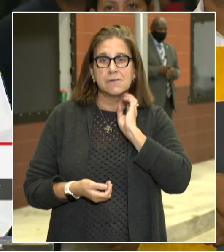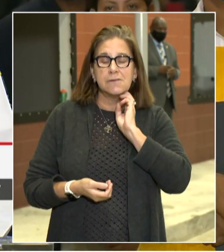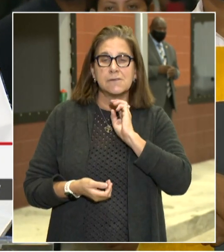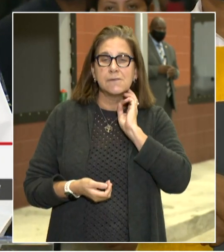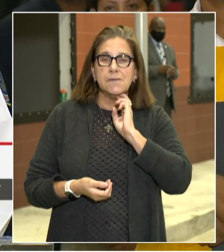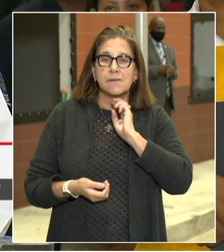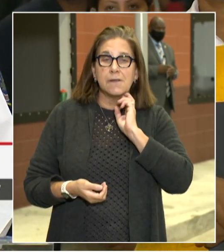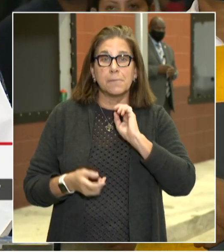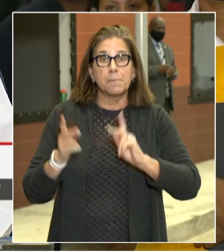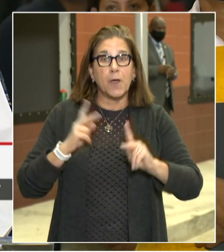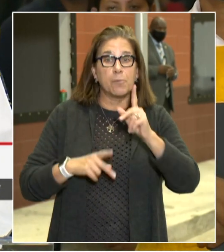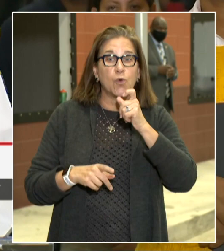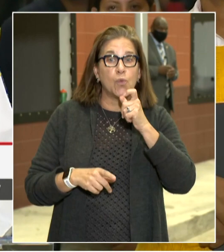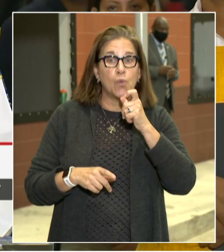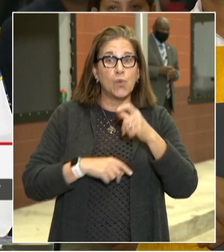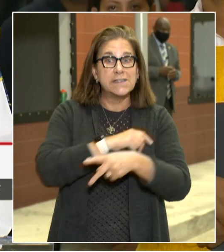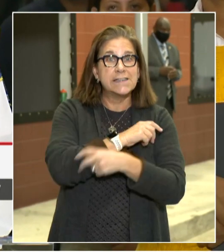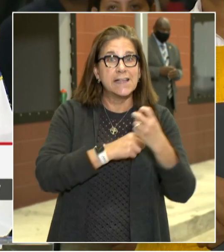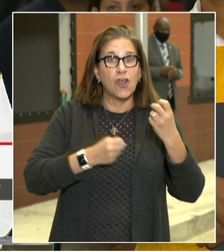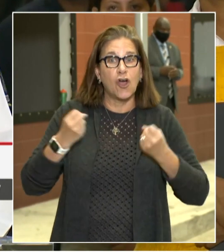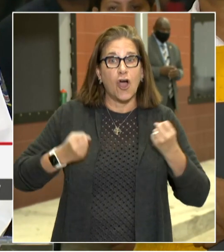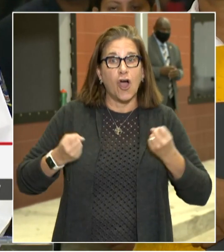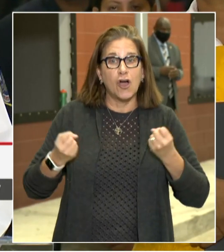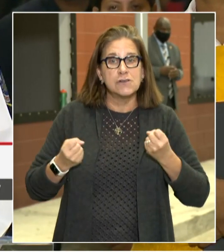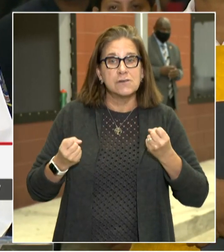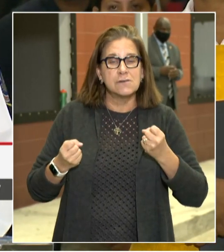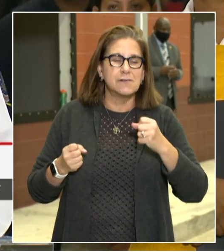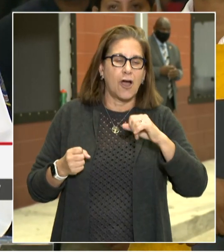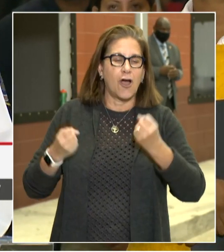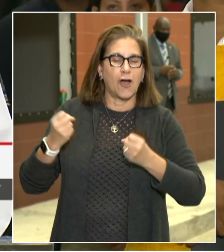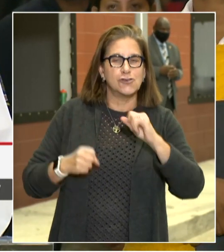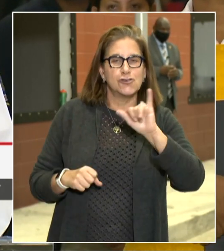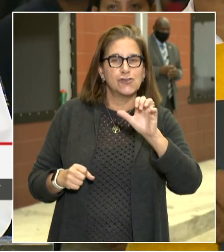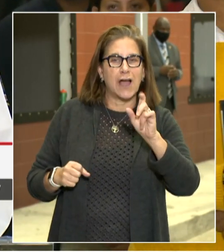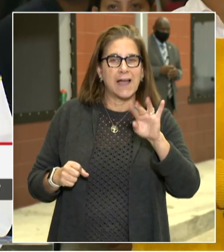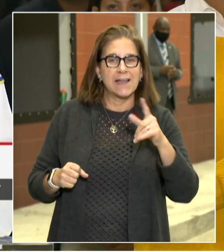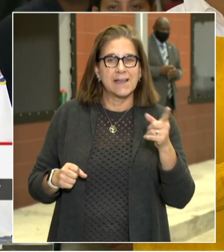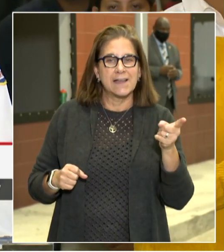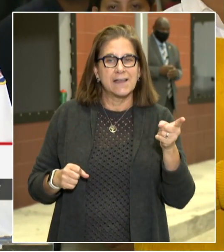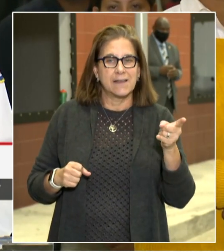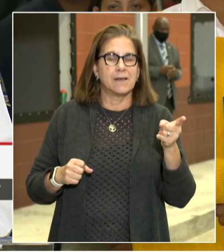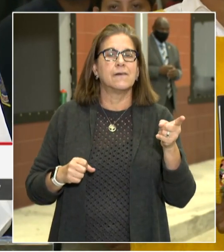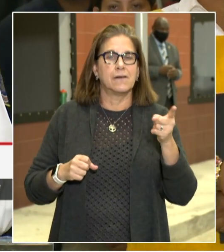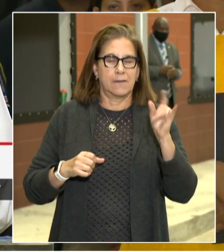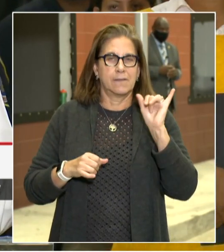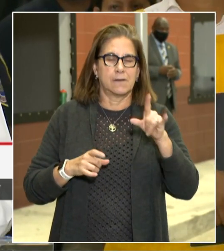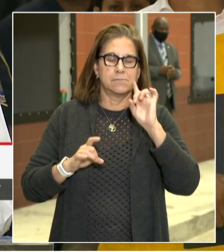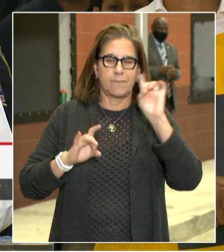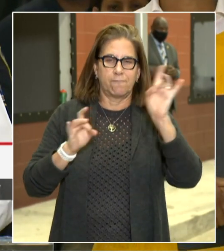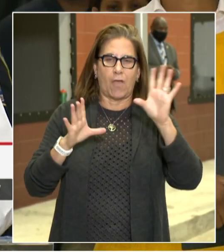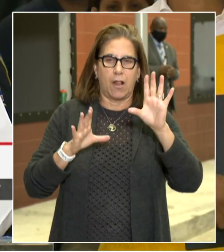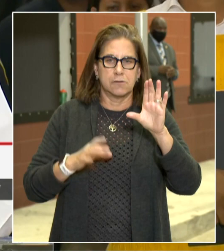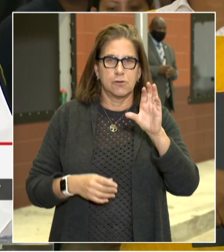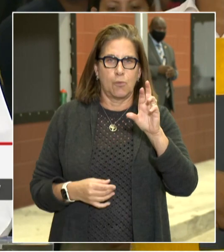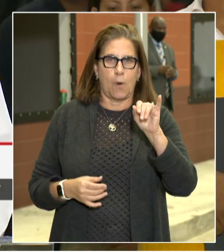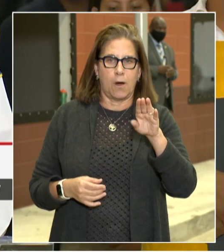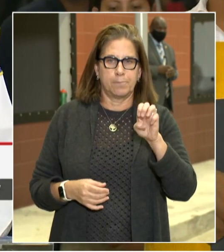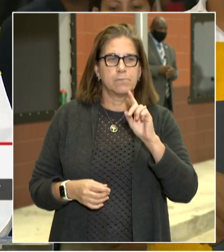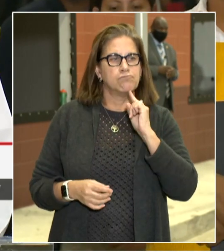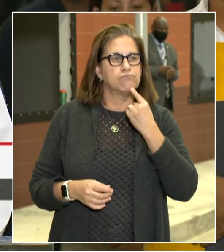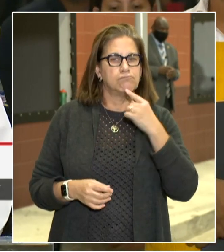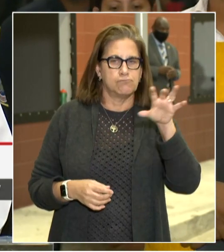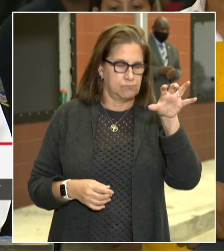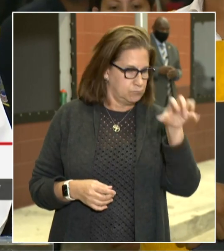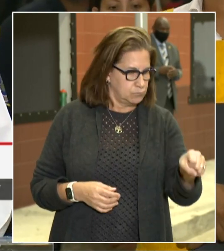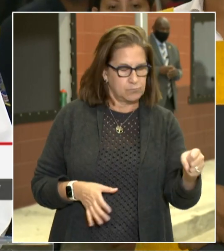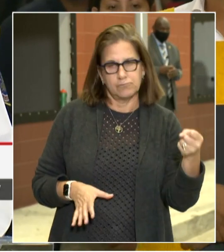individuals who have carjacked and done other similar violent crimes before. Again, if we can predict it, we can prevent it. And the way